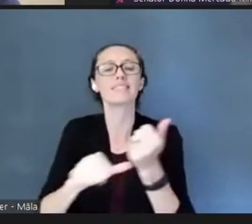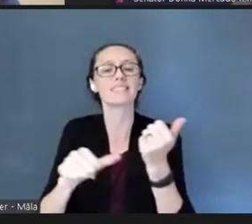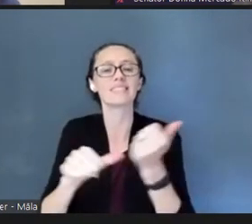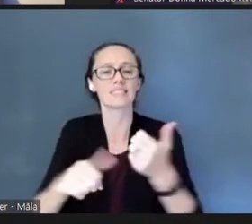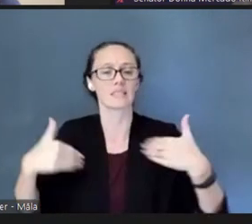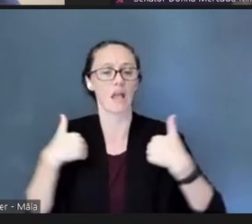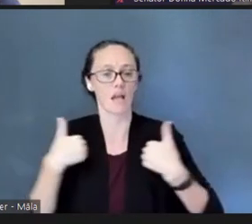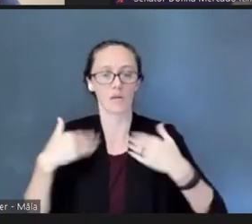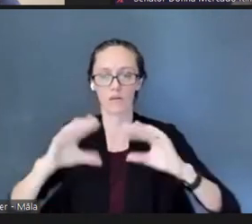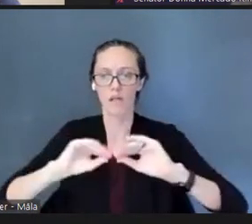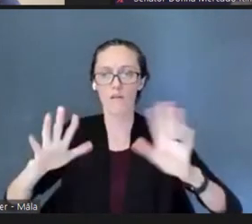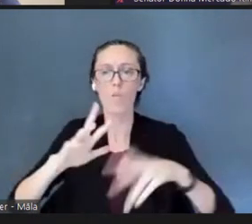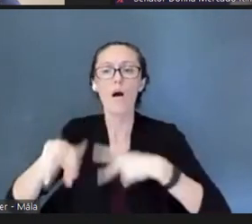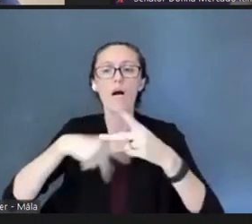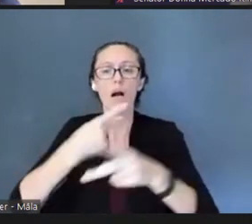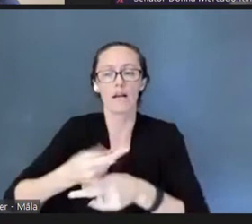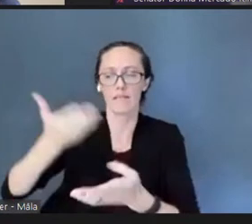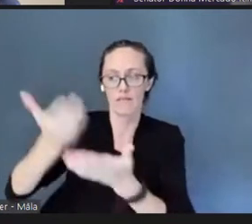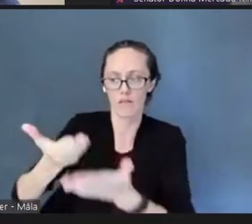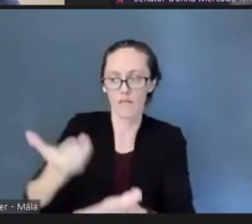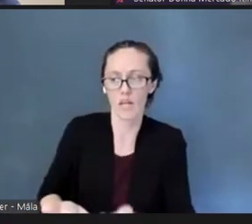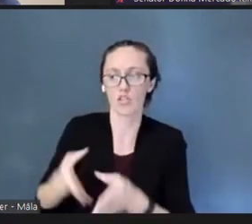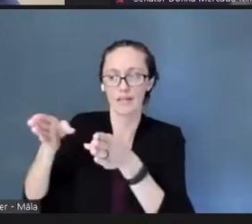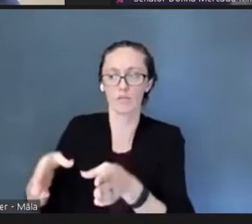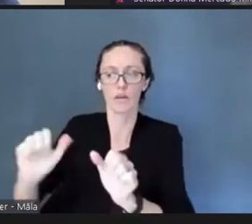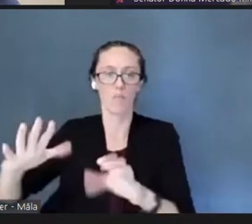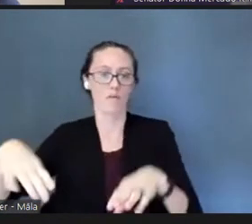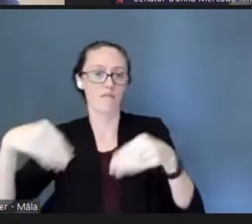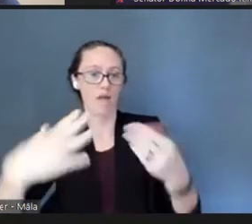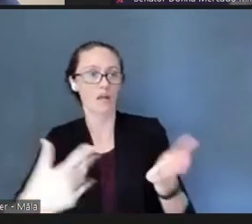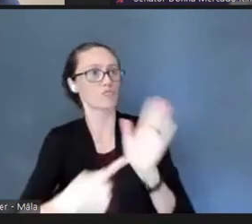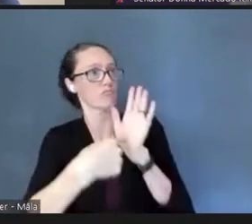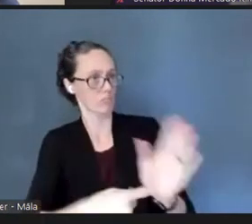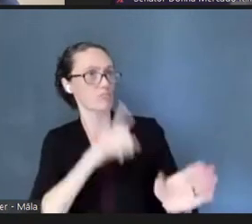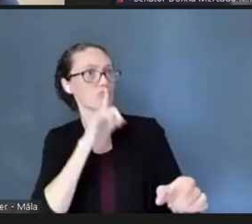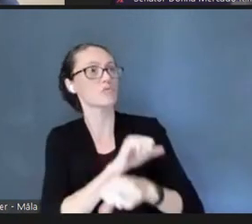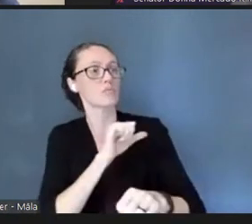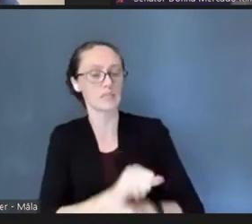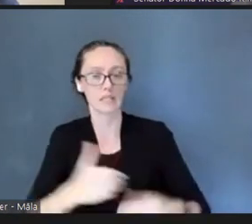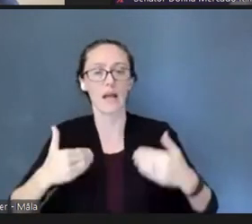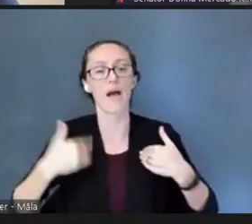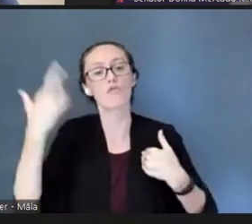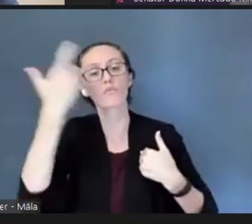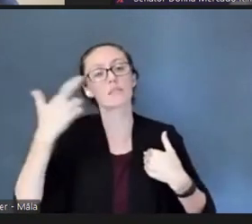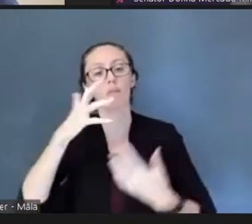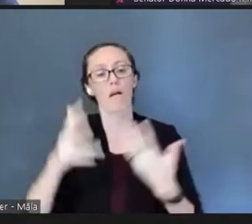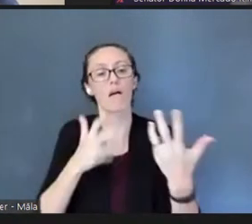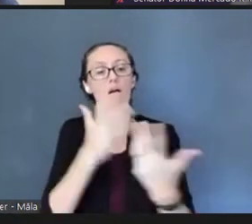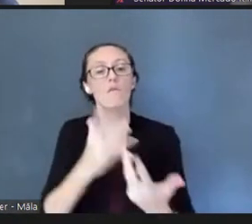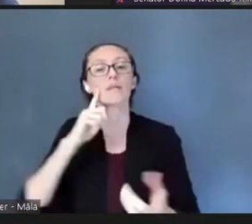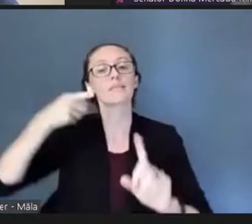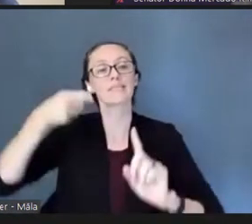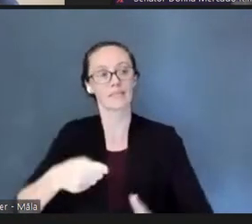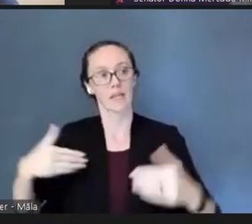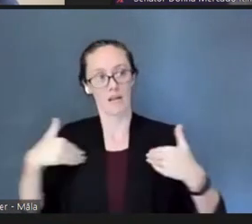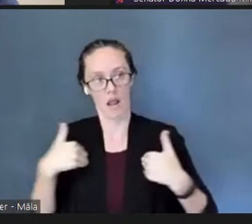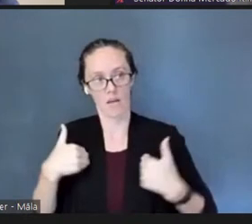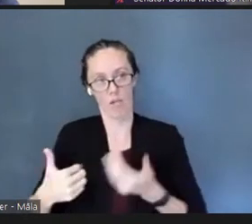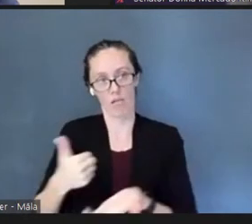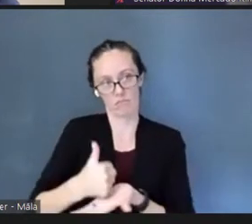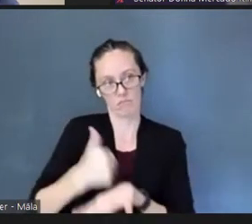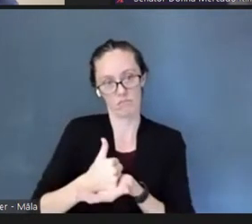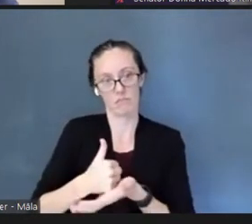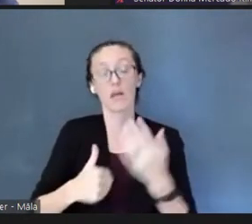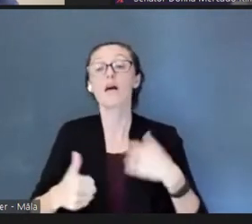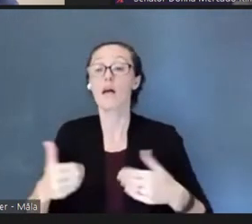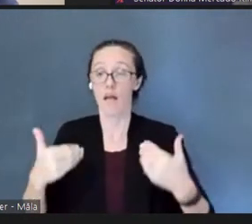type of verification an individual may provide to substantiate a reasonable accommodation request for a specific assistance animal, specifies that